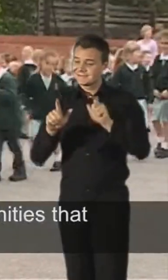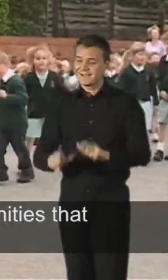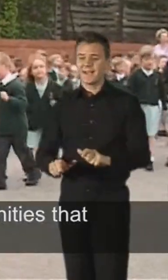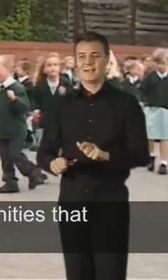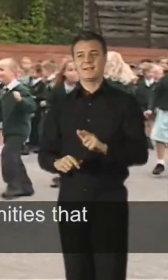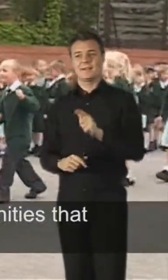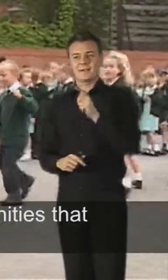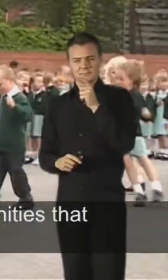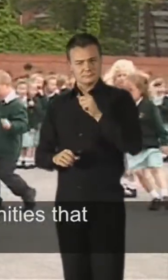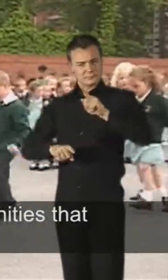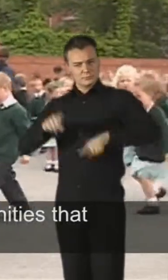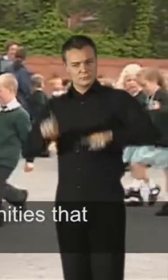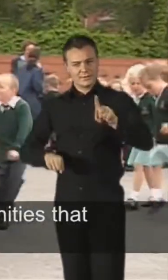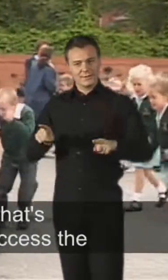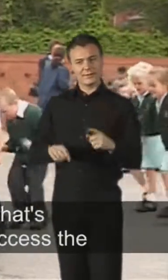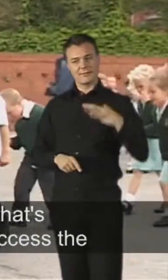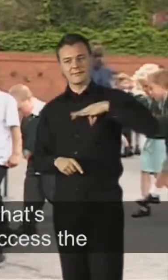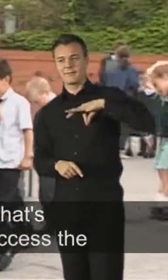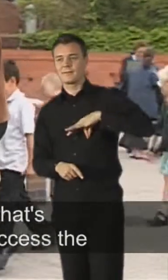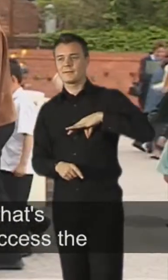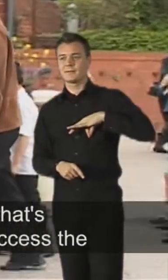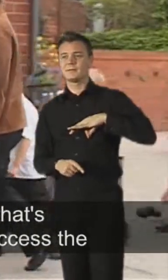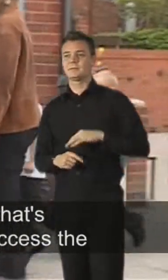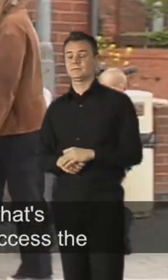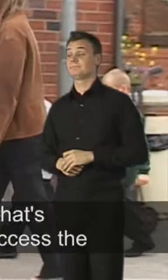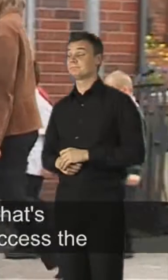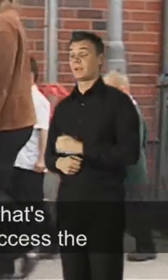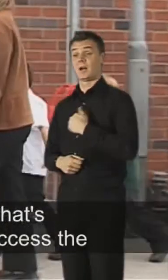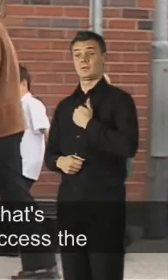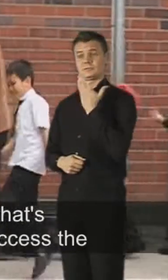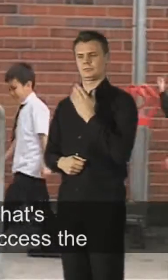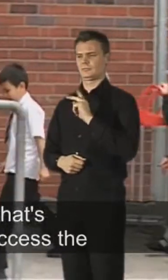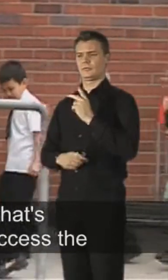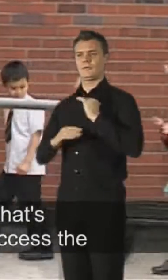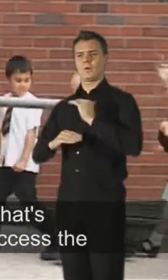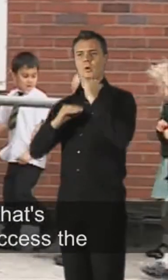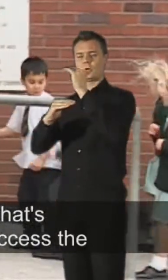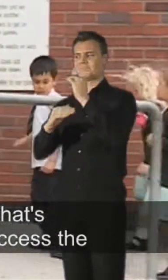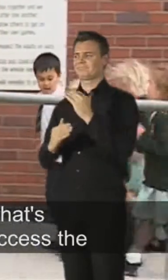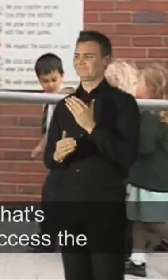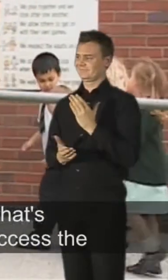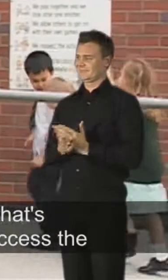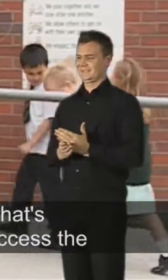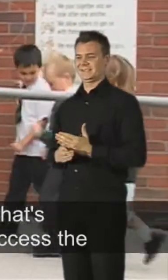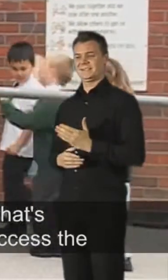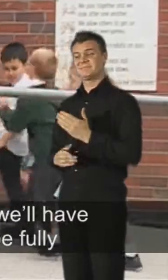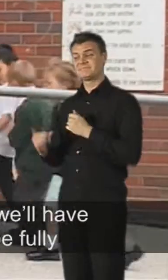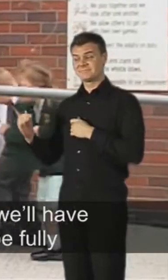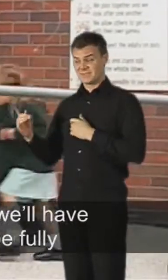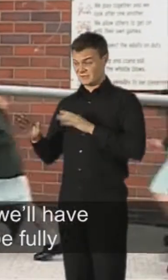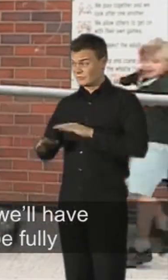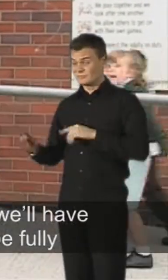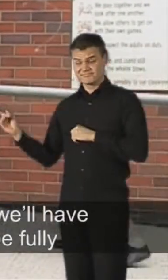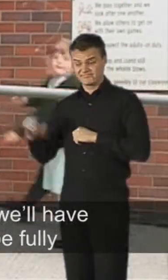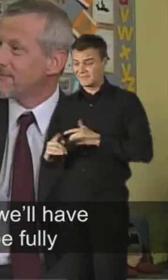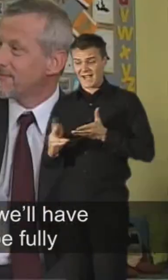and the range of opportunities that they would have. Our school's on 2 floors, so really that's determined the children that could access the